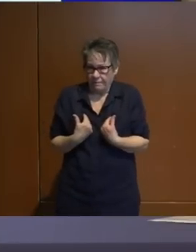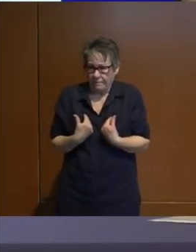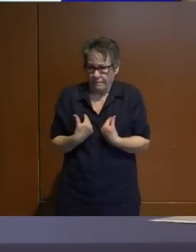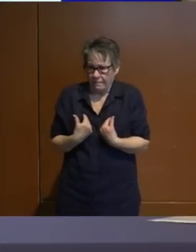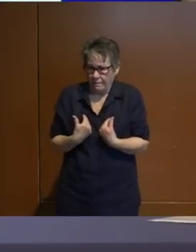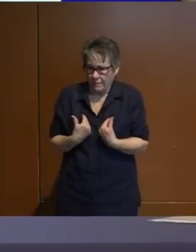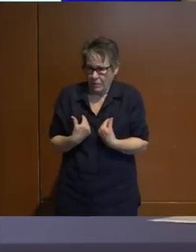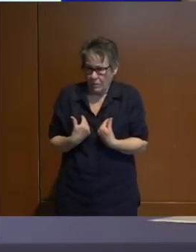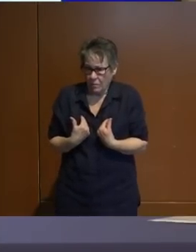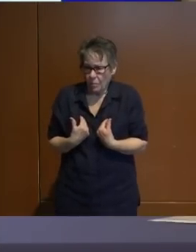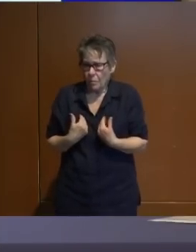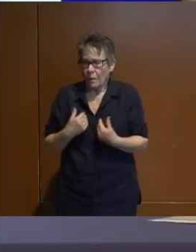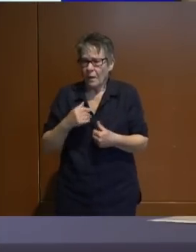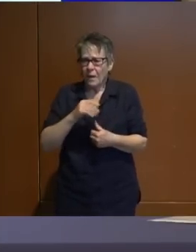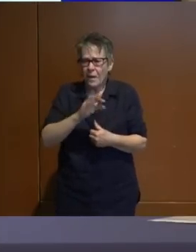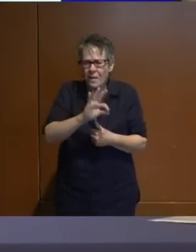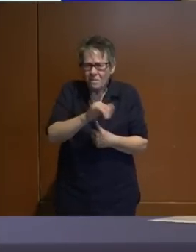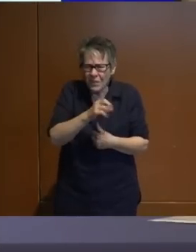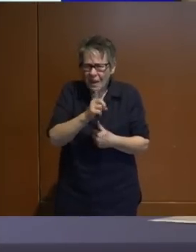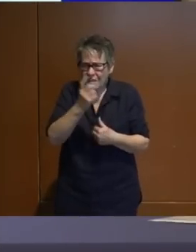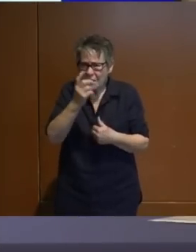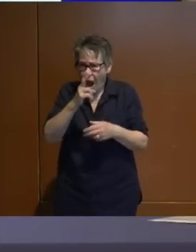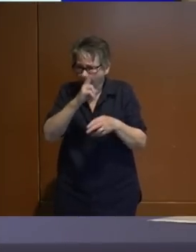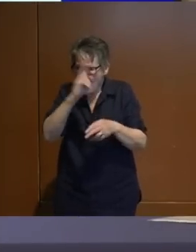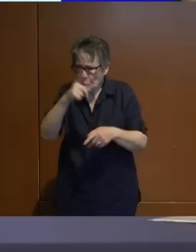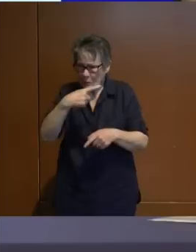said we were going to be releasing those. I'll take the